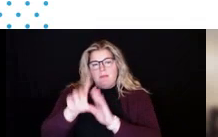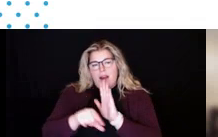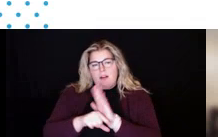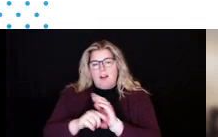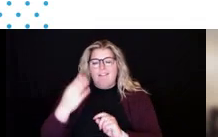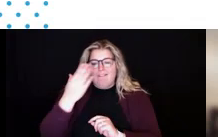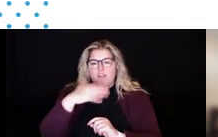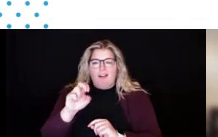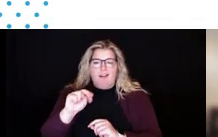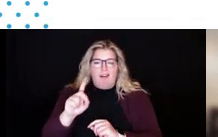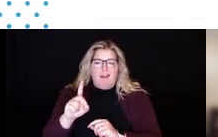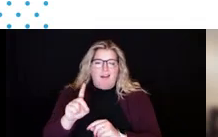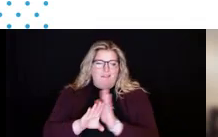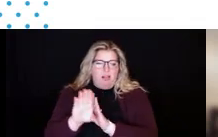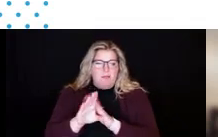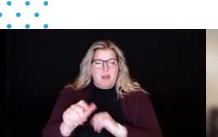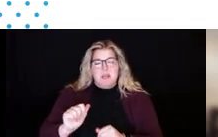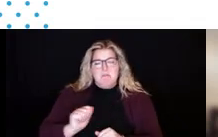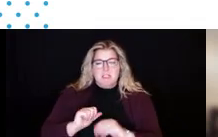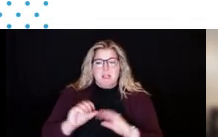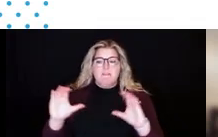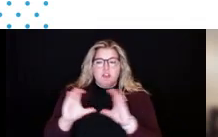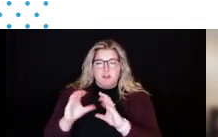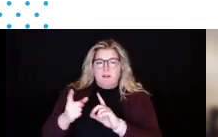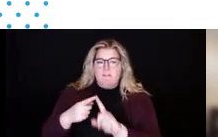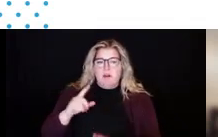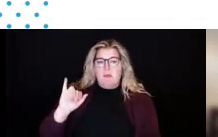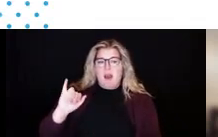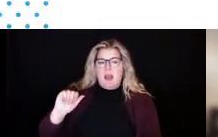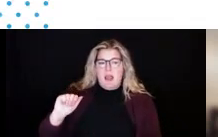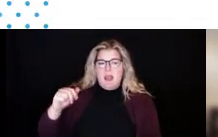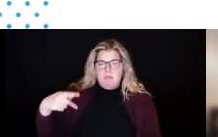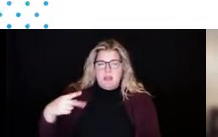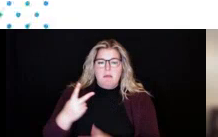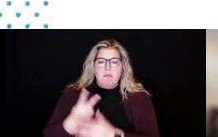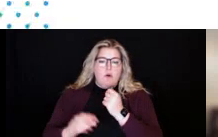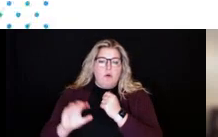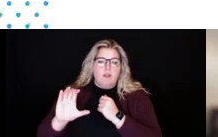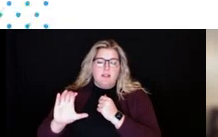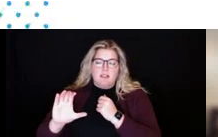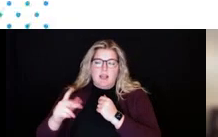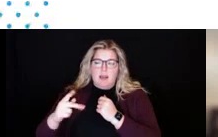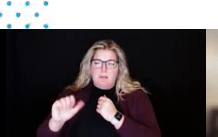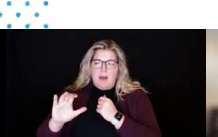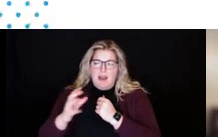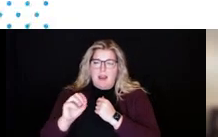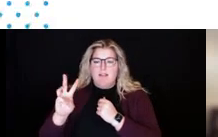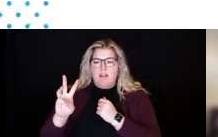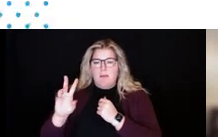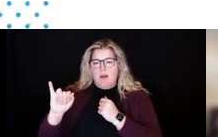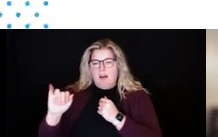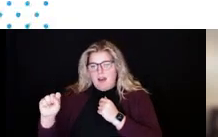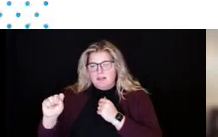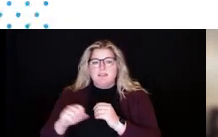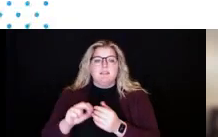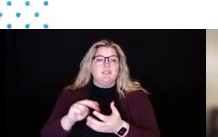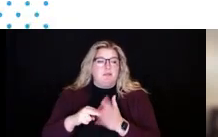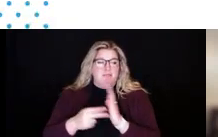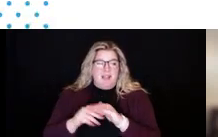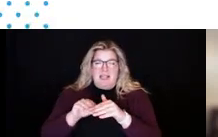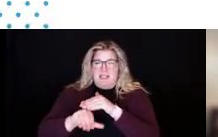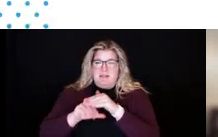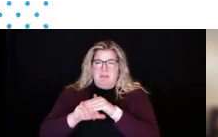as well. I'm certified from the IAP on both my CPAC and WAS. So accessibility has always been